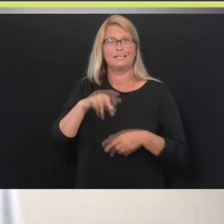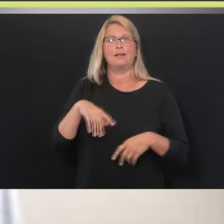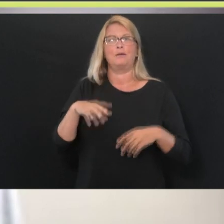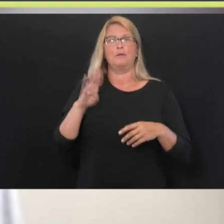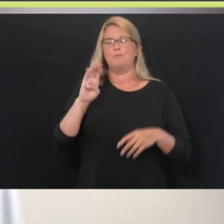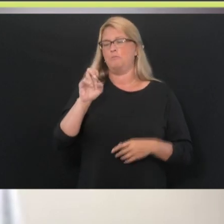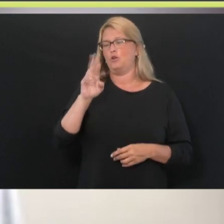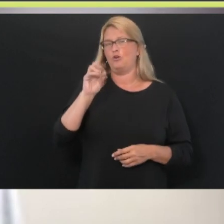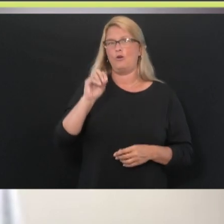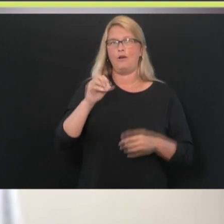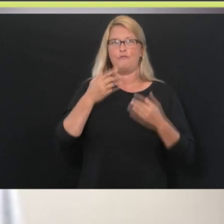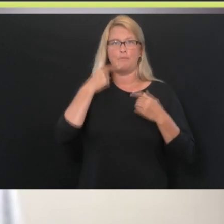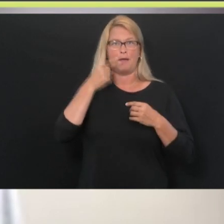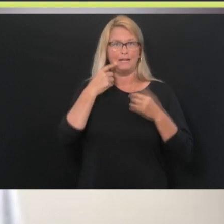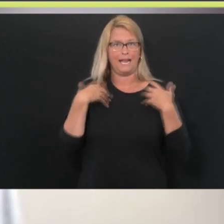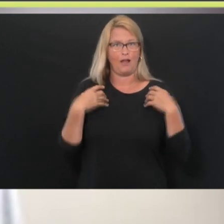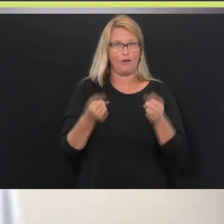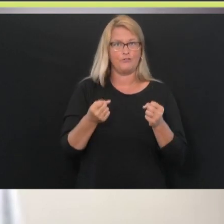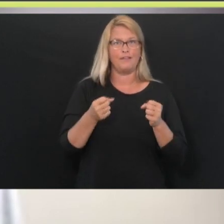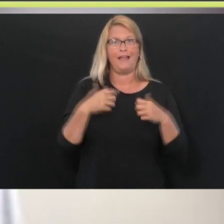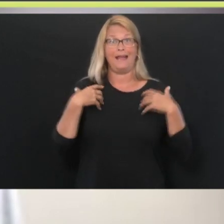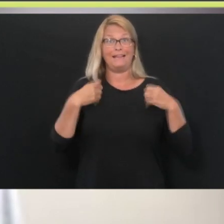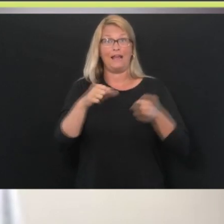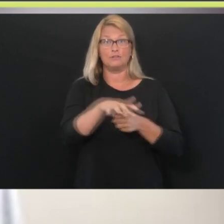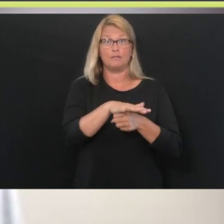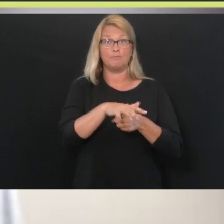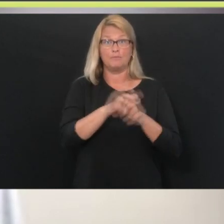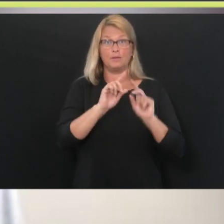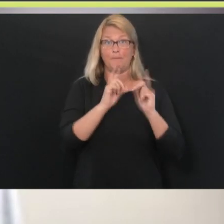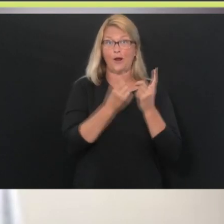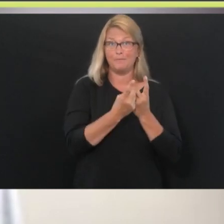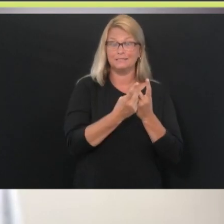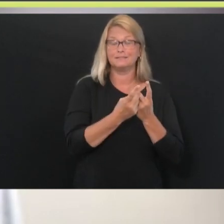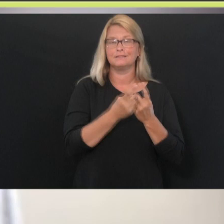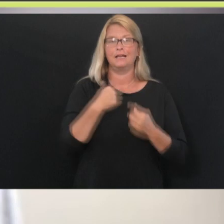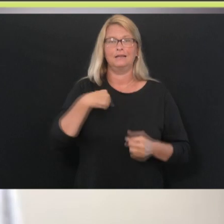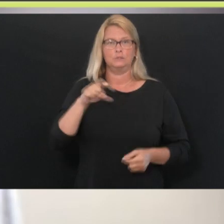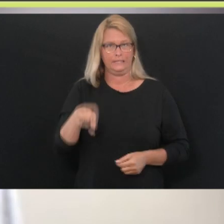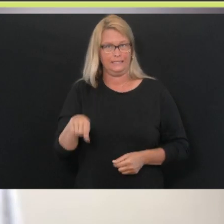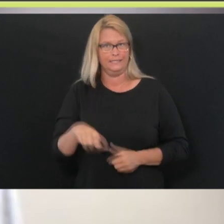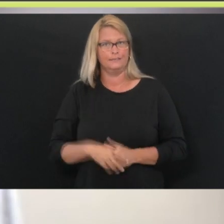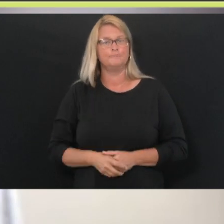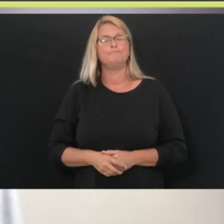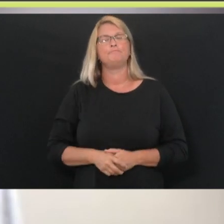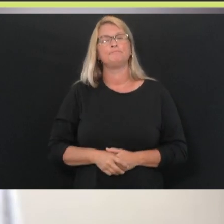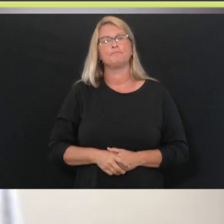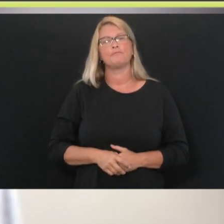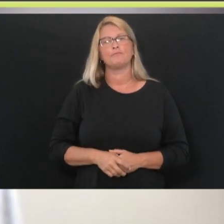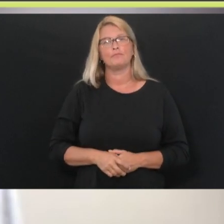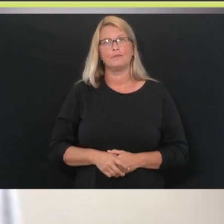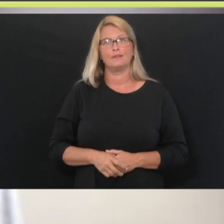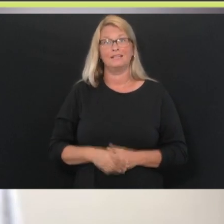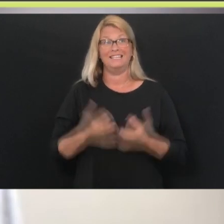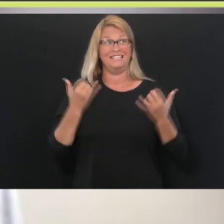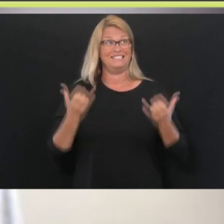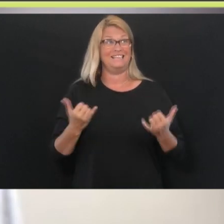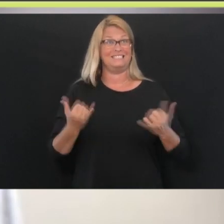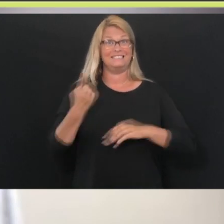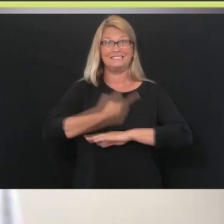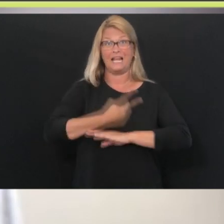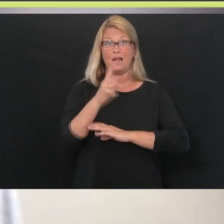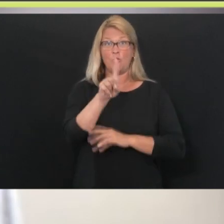health departments and facilities as needed. I just would like to point out that this is day